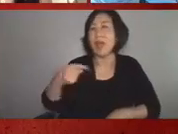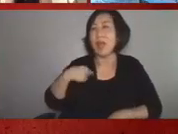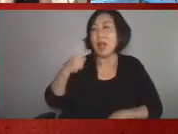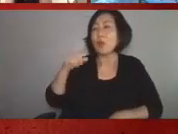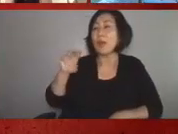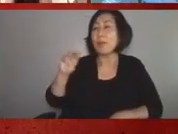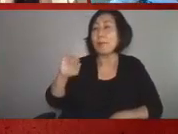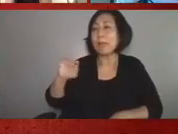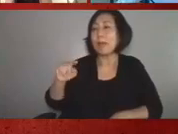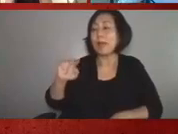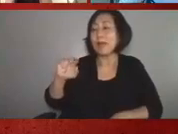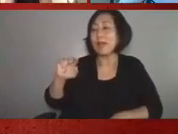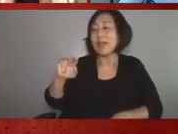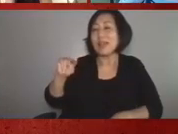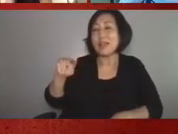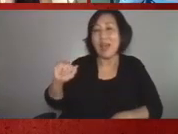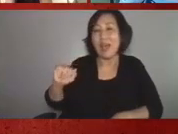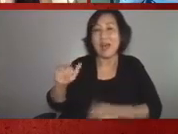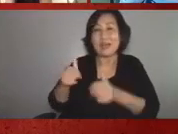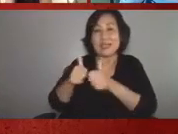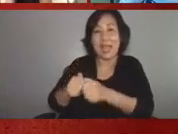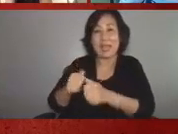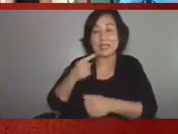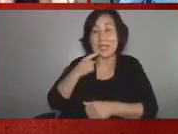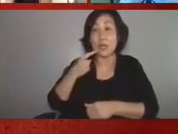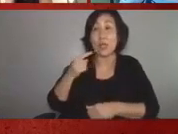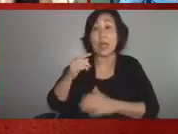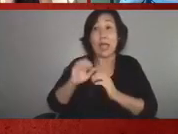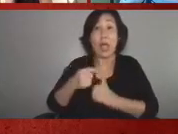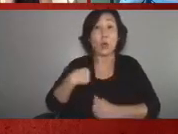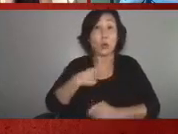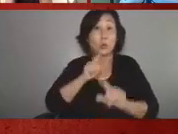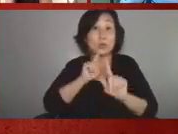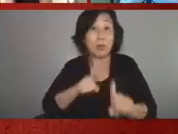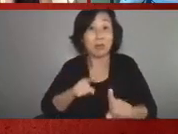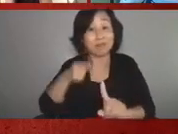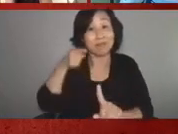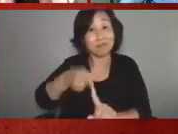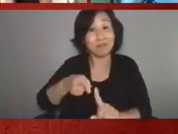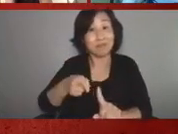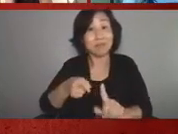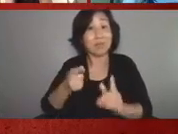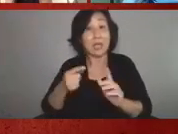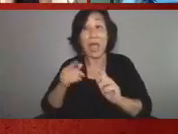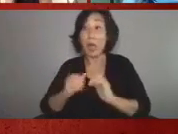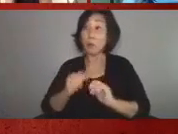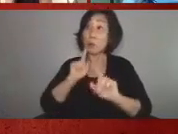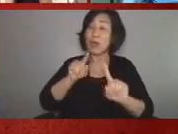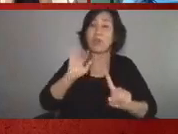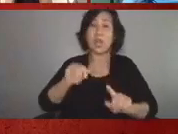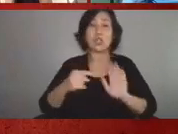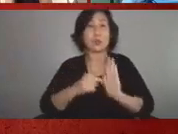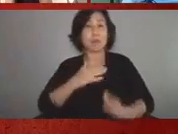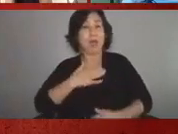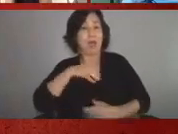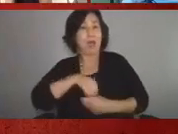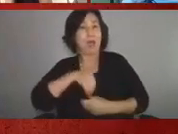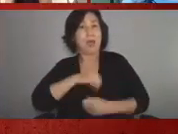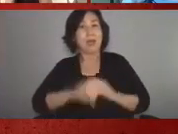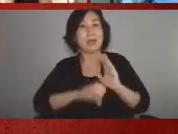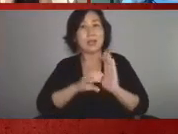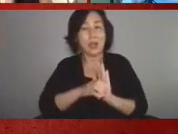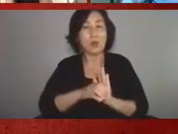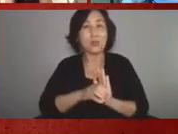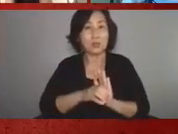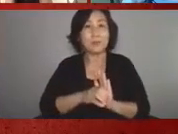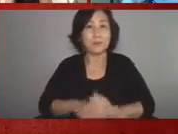what Ming-Na's text said. It's like, it's, you know, how we respond. It shows your character. Yeah. So